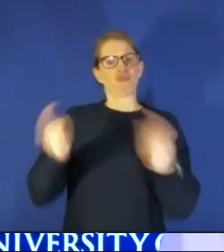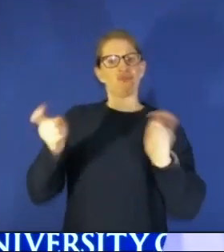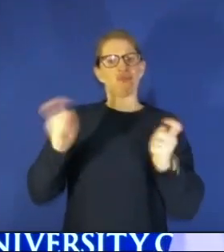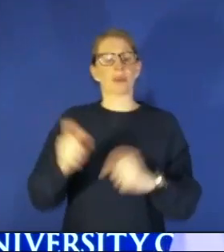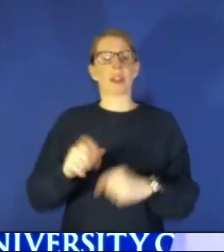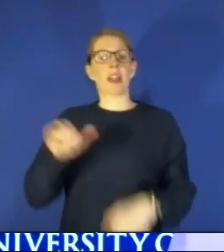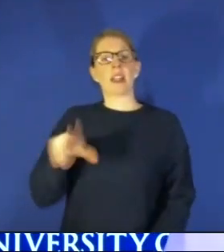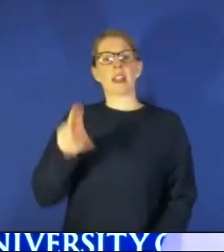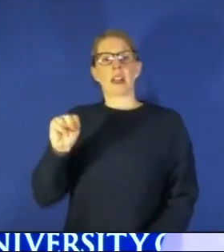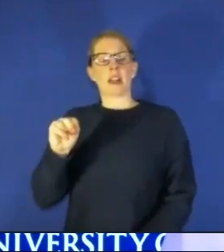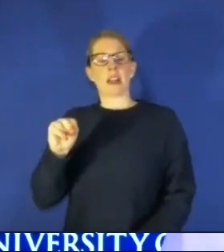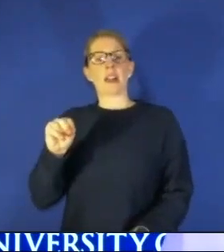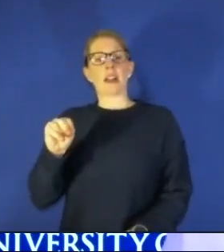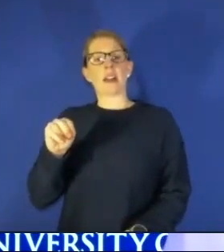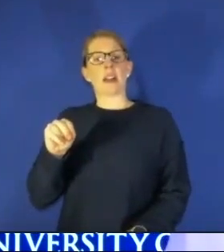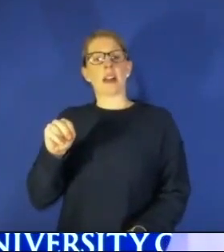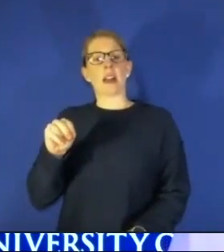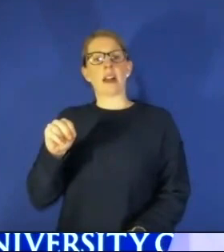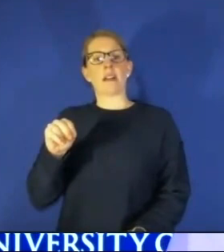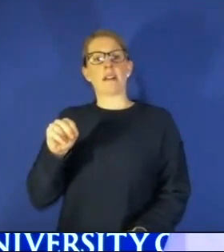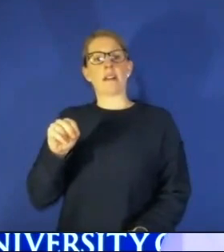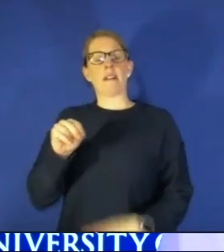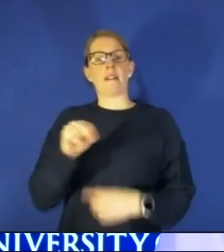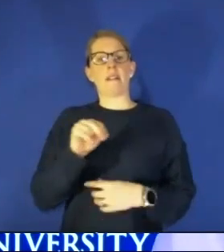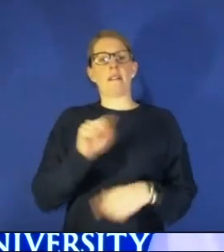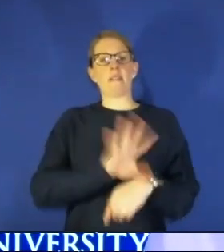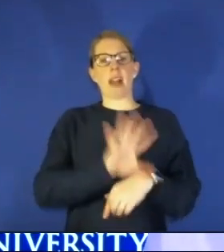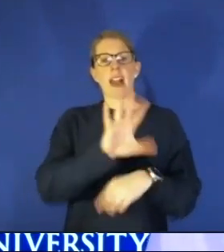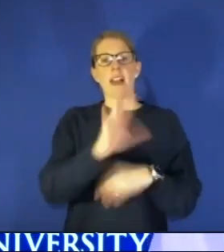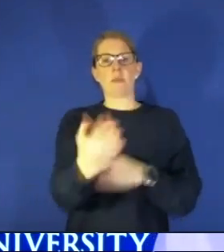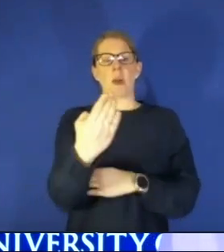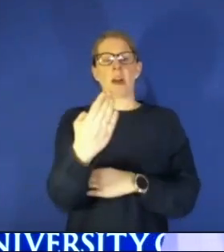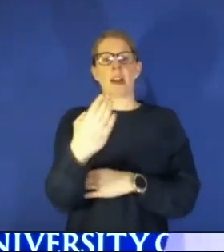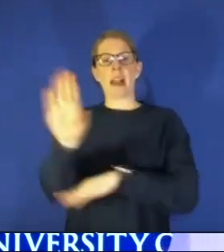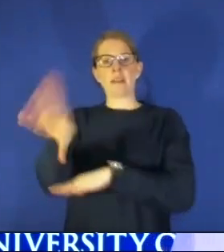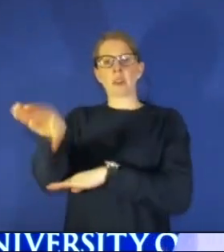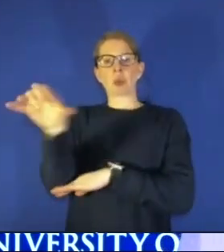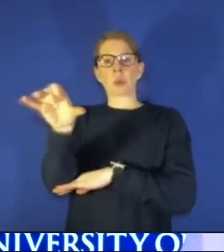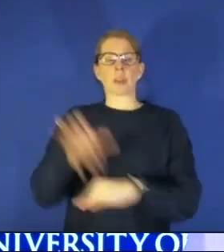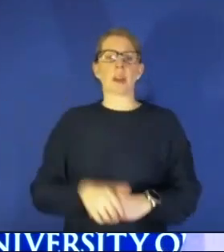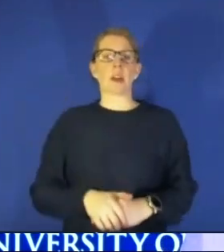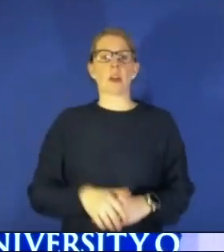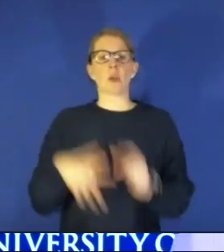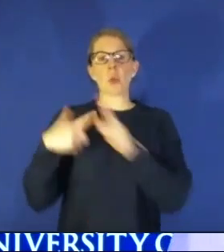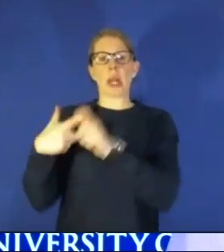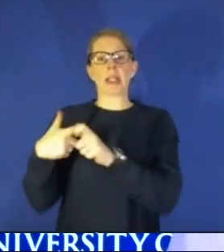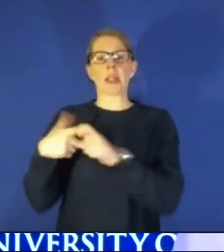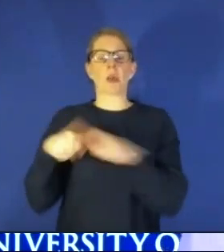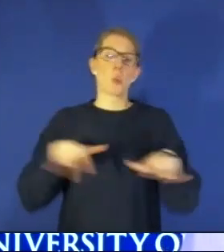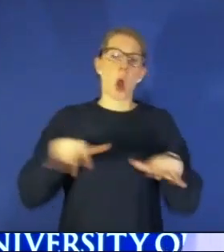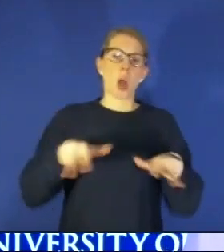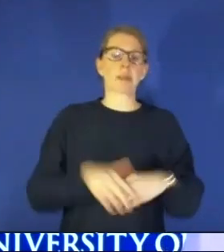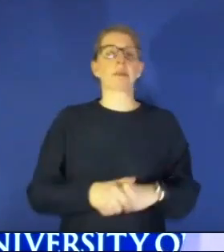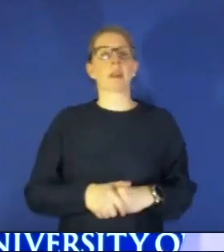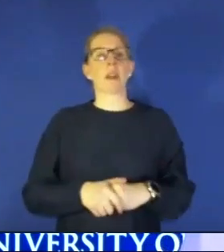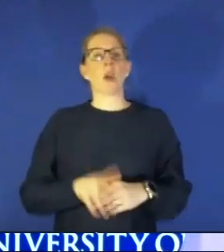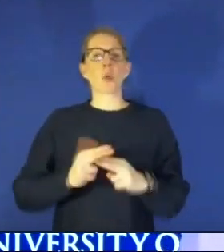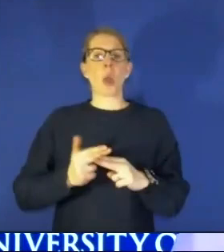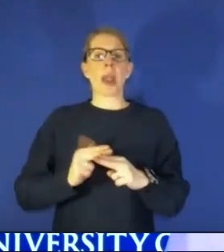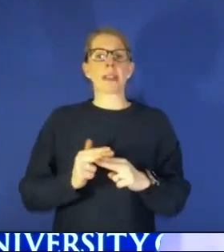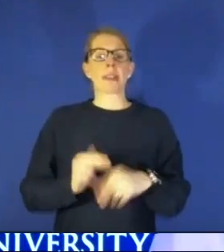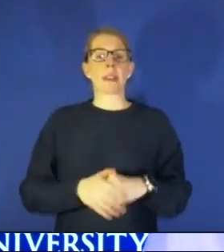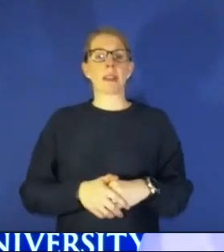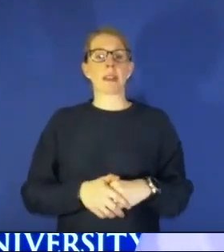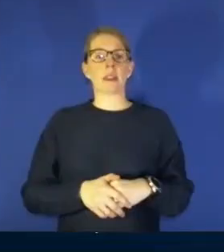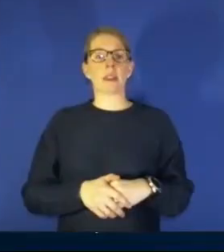I've been doing 5 in the morning and then in the afternoon too, running, walking, and you weights. took a new look at your diet